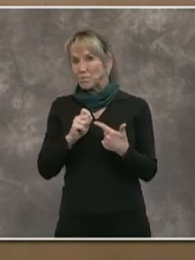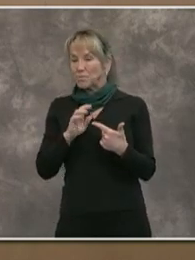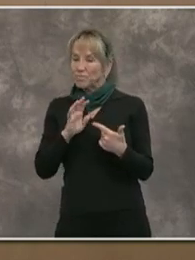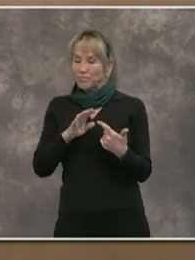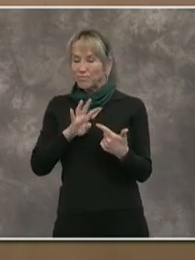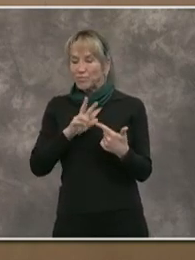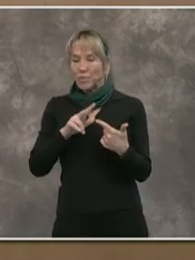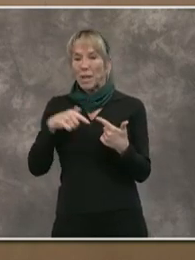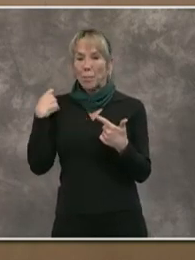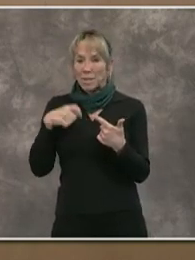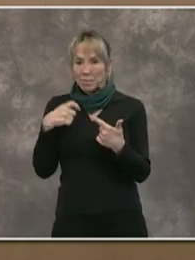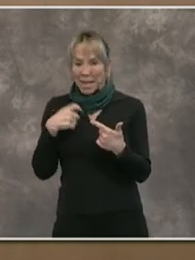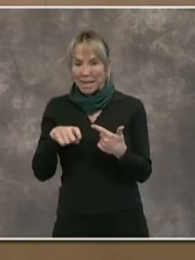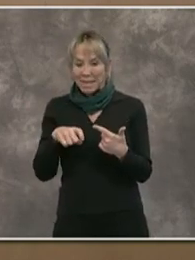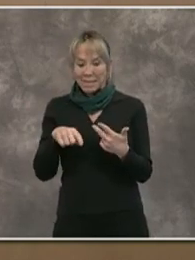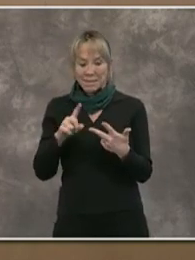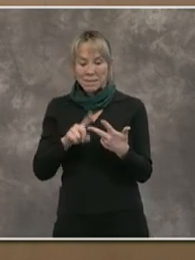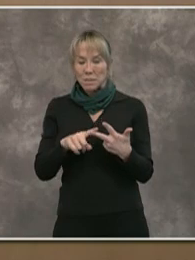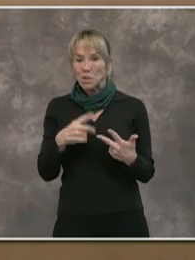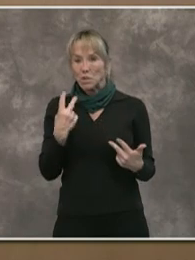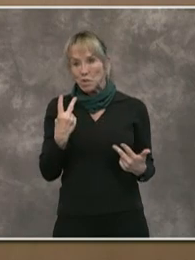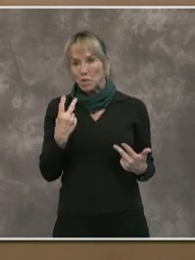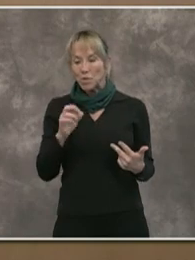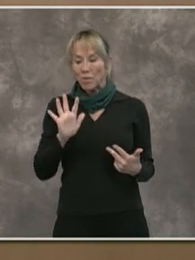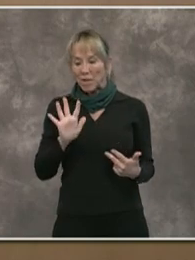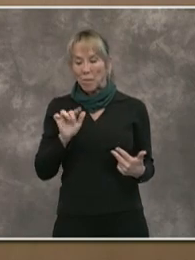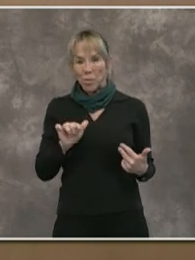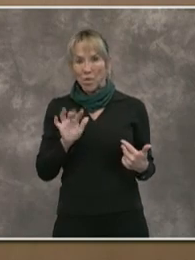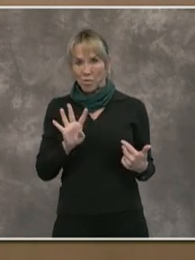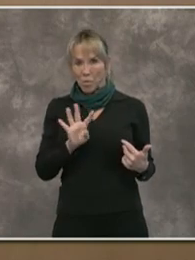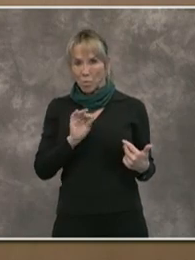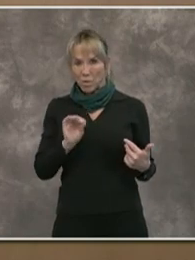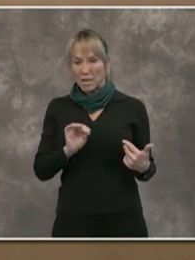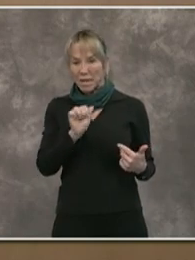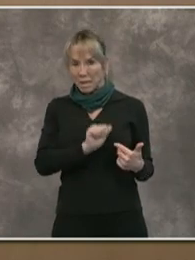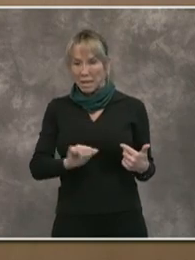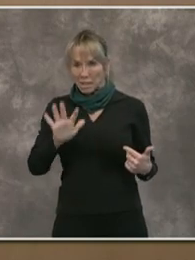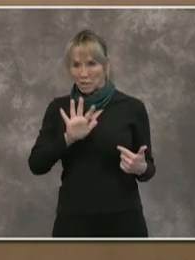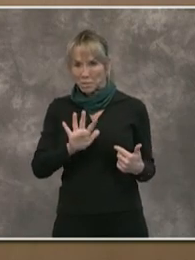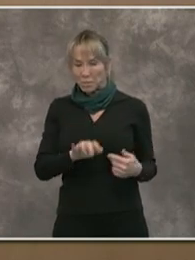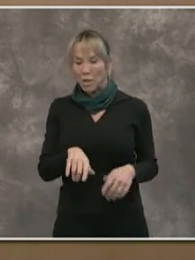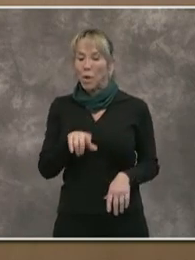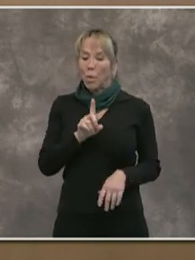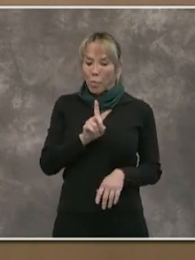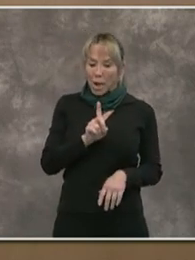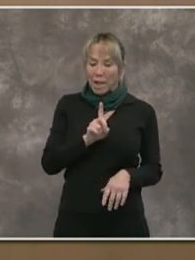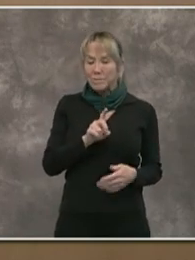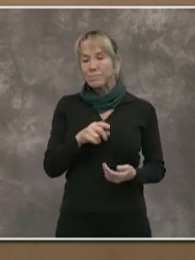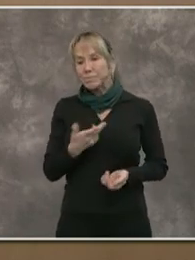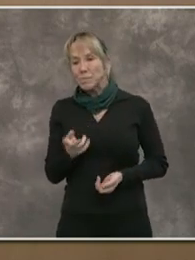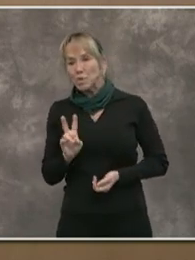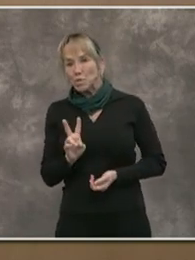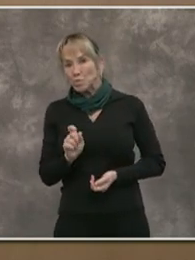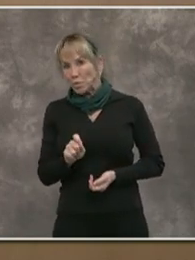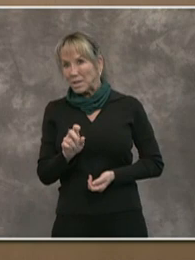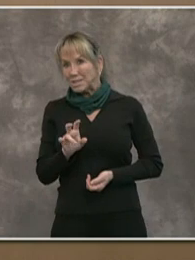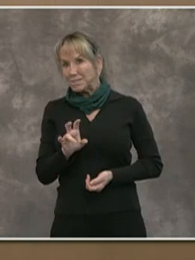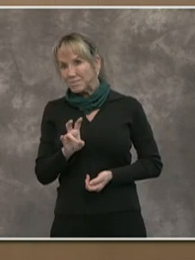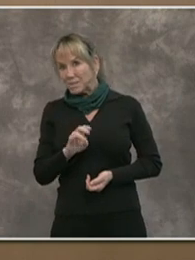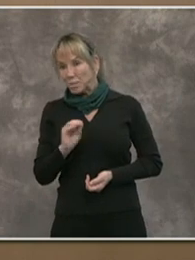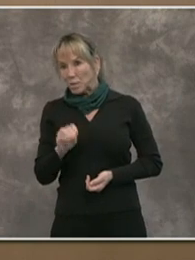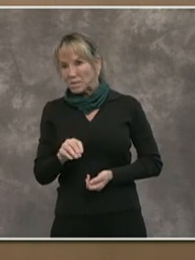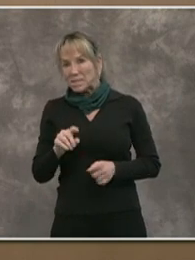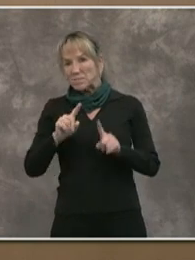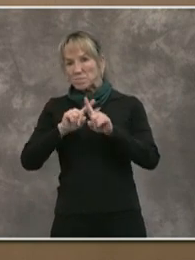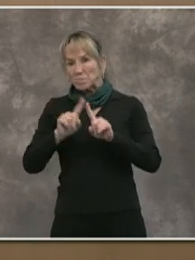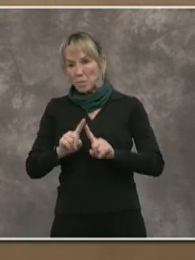or Latina, 2, or 5.4%, are Asian, 1, or 2.7%, is of